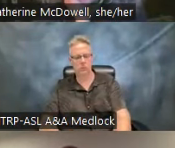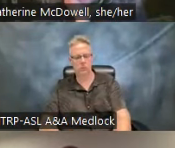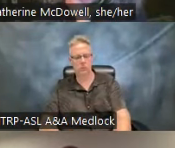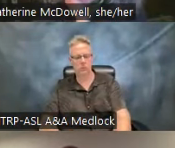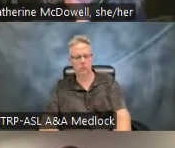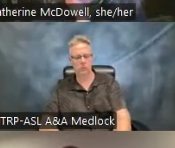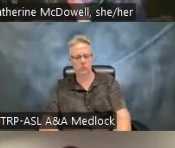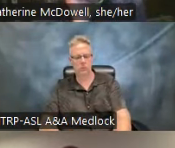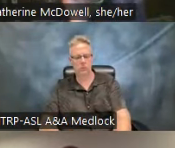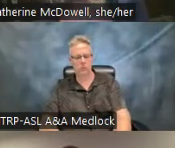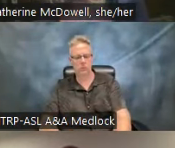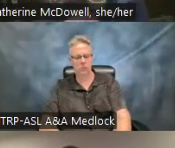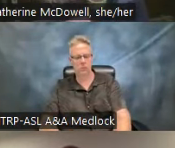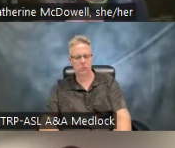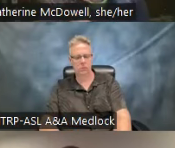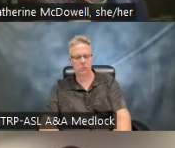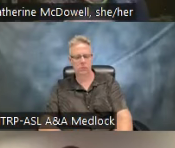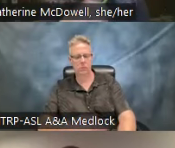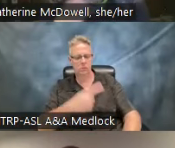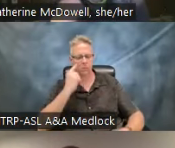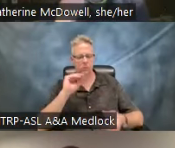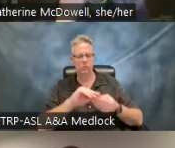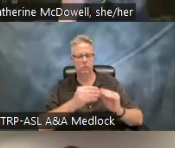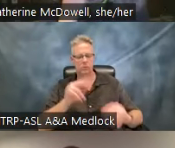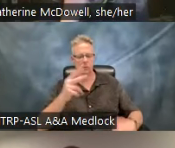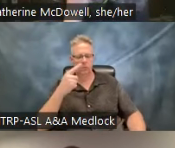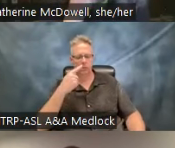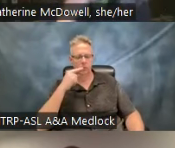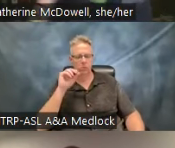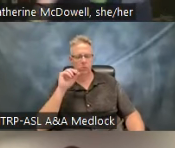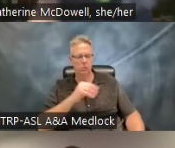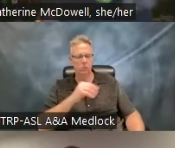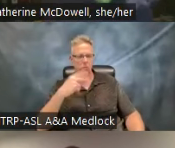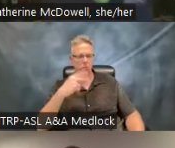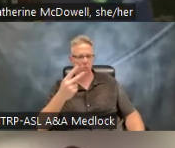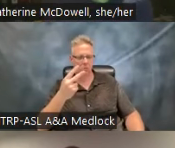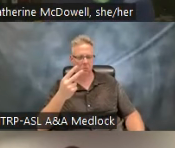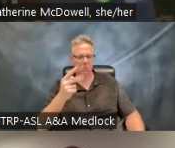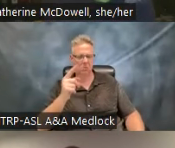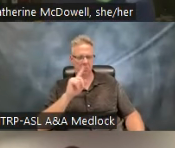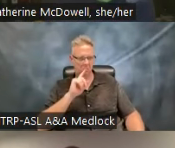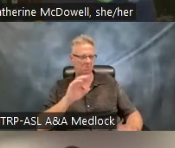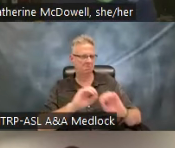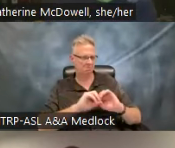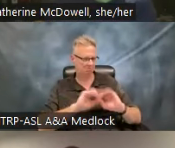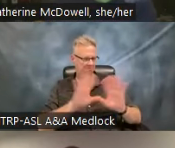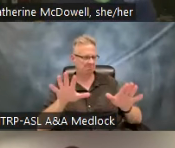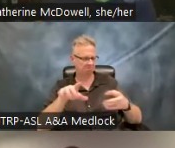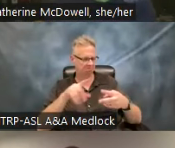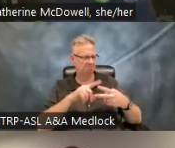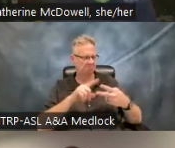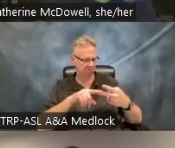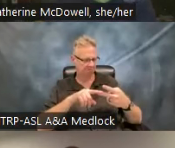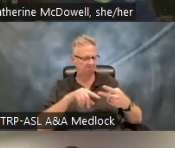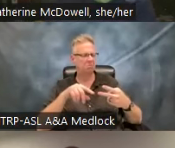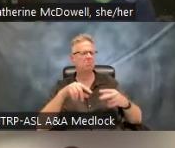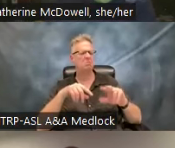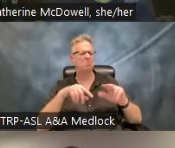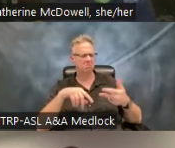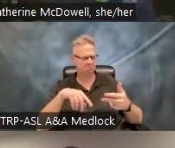the justification for point number 3. It seems like point number 1 and 2 are pretty straightforward, and I shouldn't be